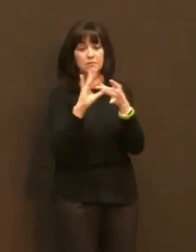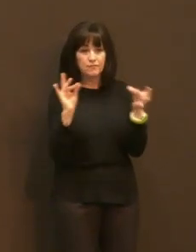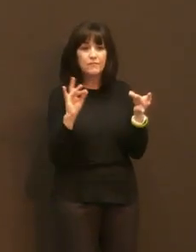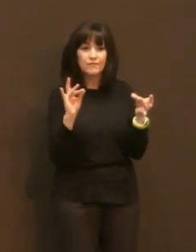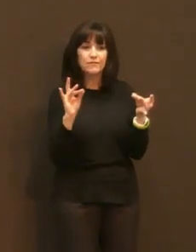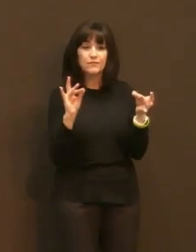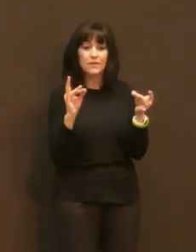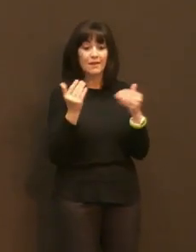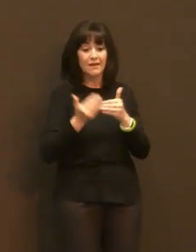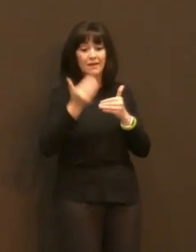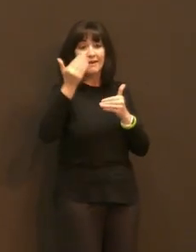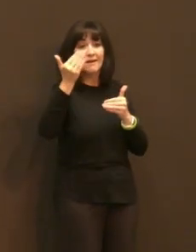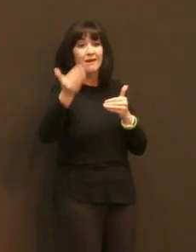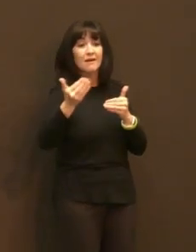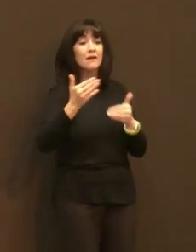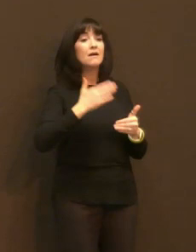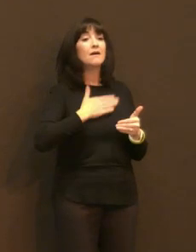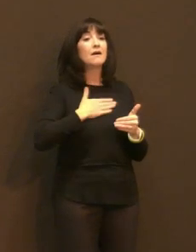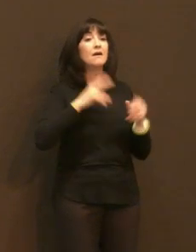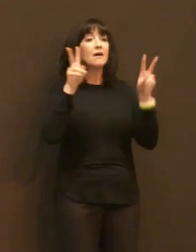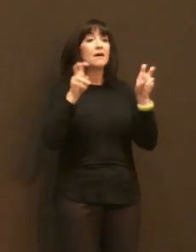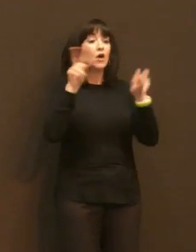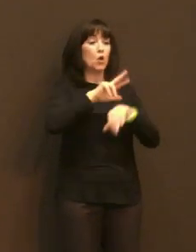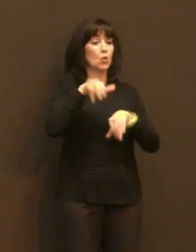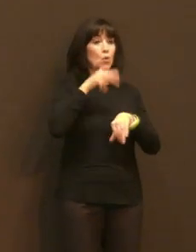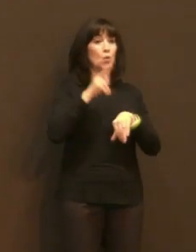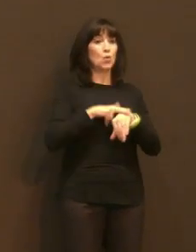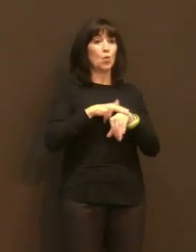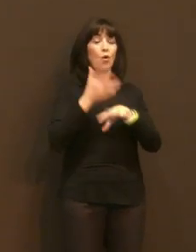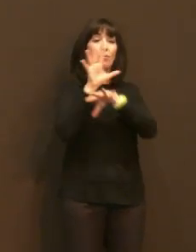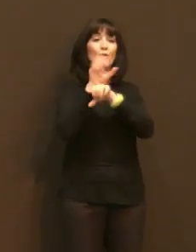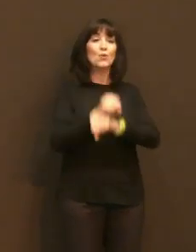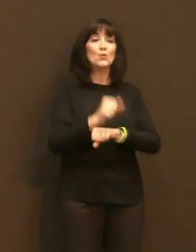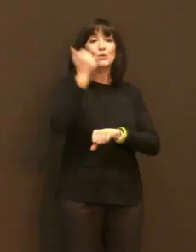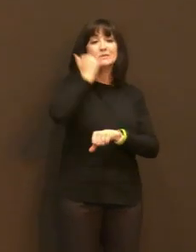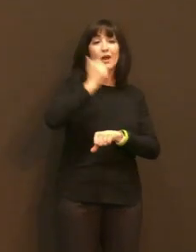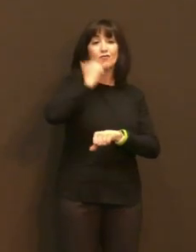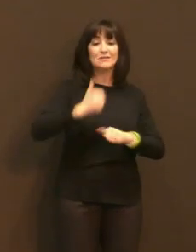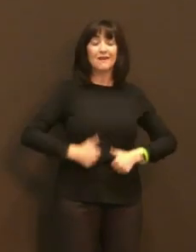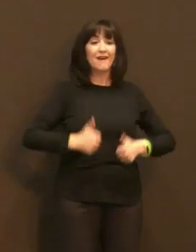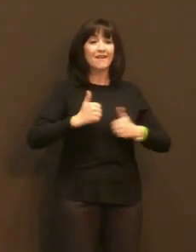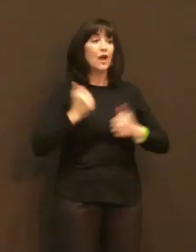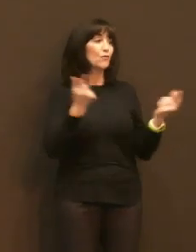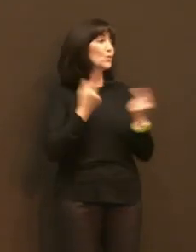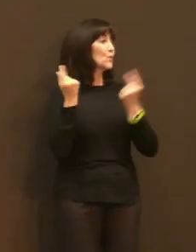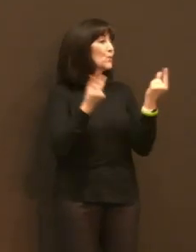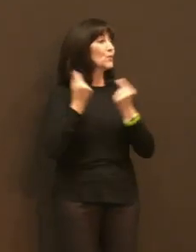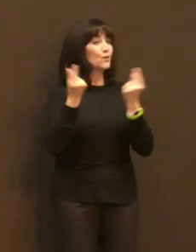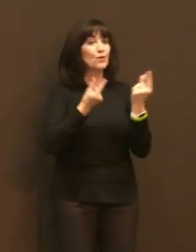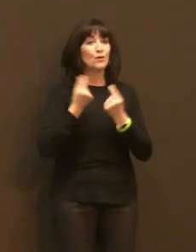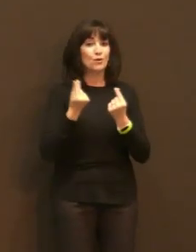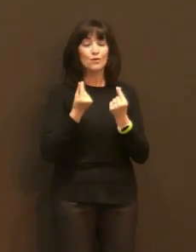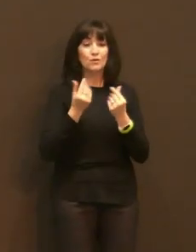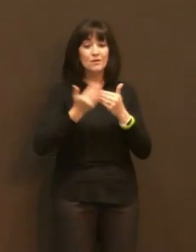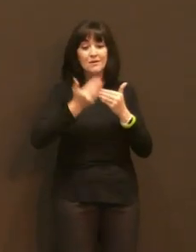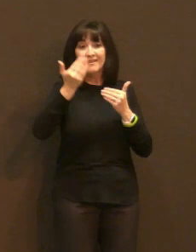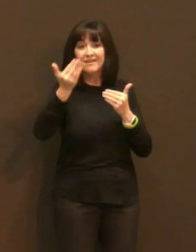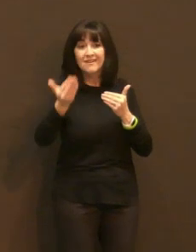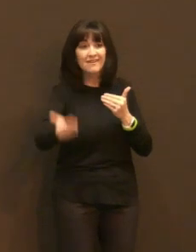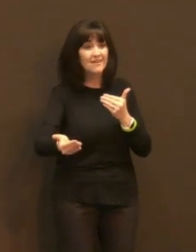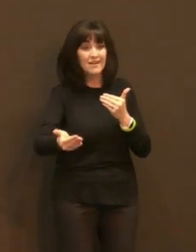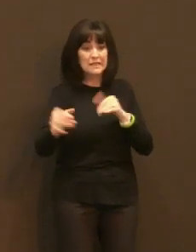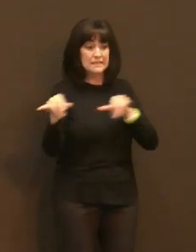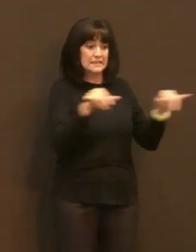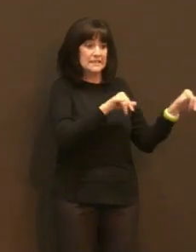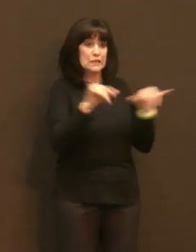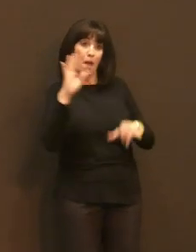normal. It's going to be different. It's going to be, even you look through all the recommendation, it includes social distancing,